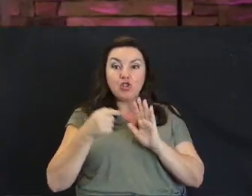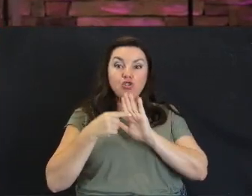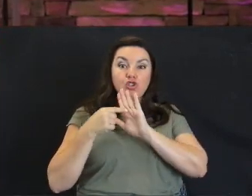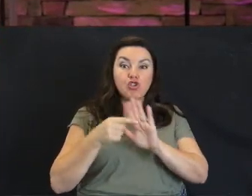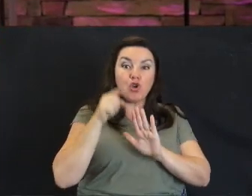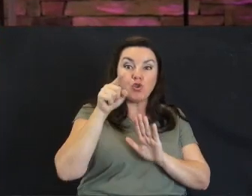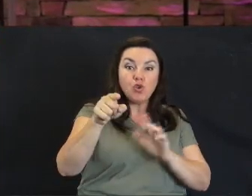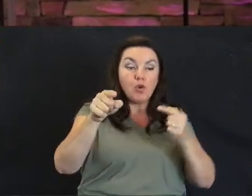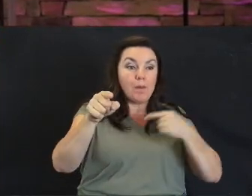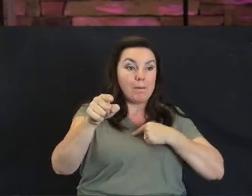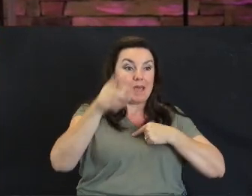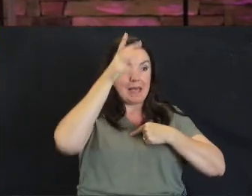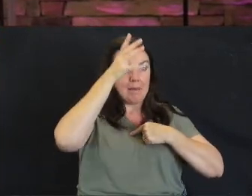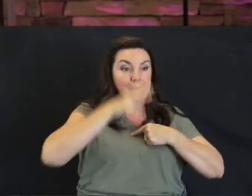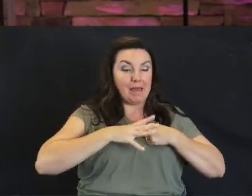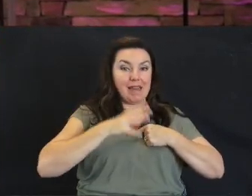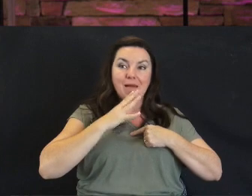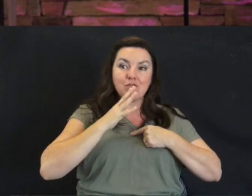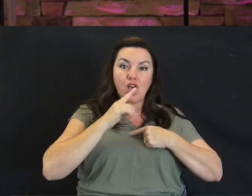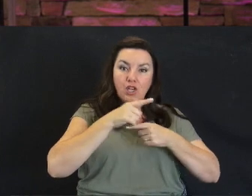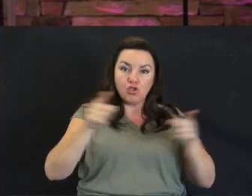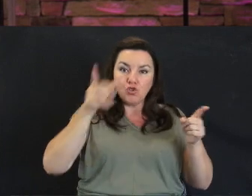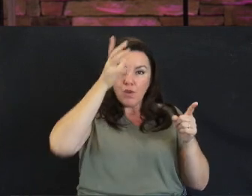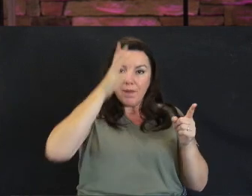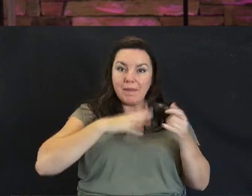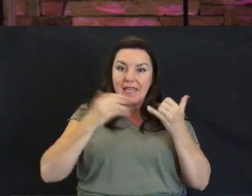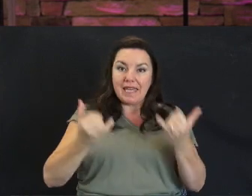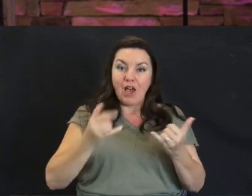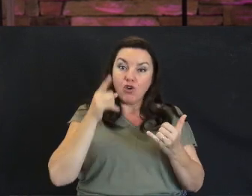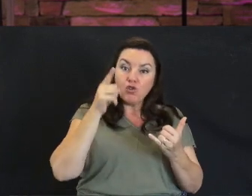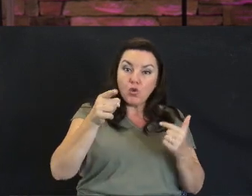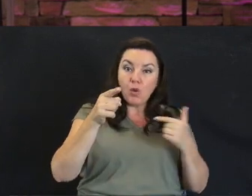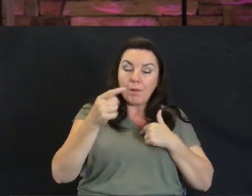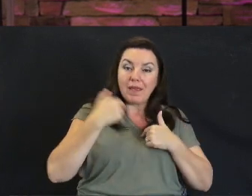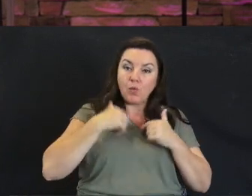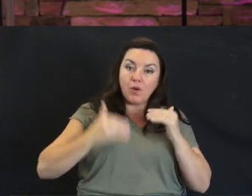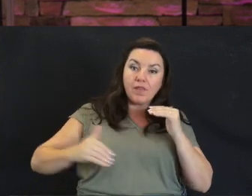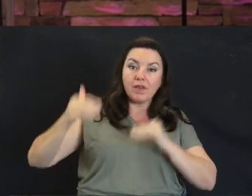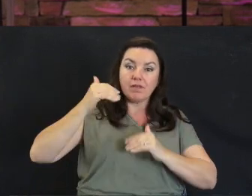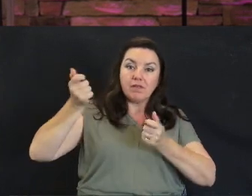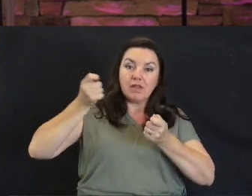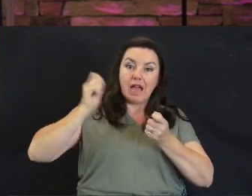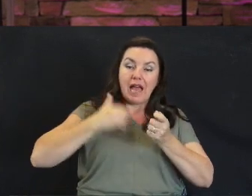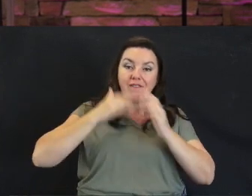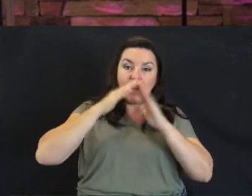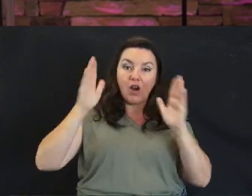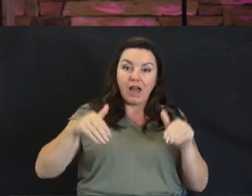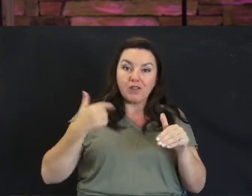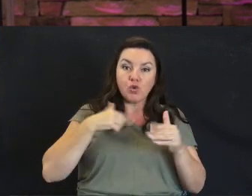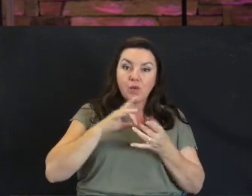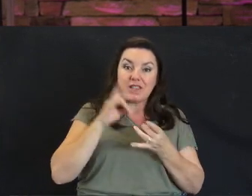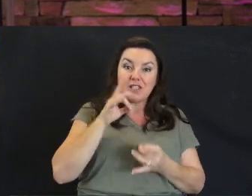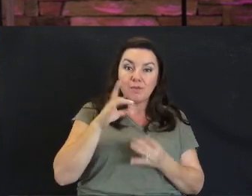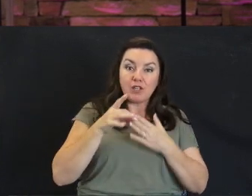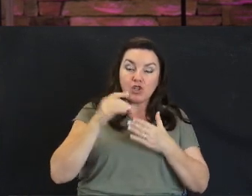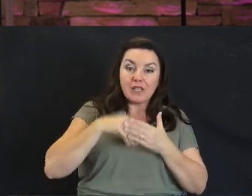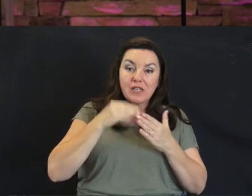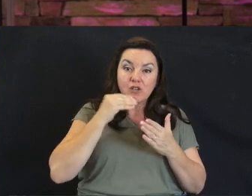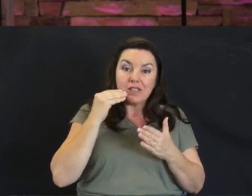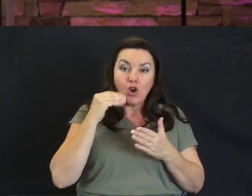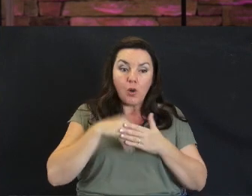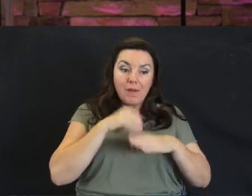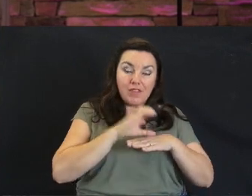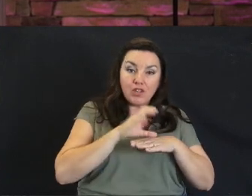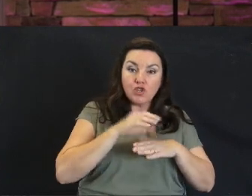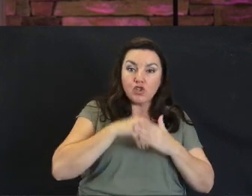to you Me Men In here I'm talking to the men You and I are called to be We're the heads of our households We are to be the spiritual leaders In our homes And in our churches